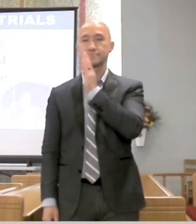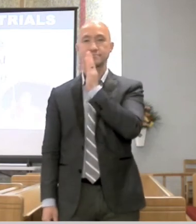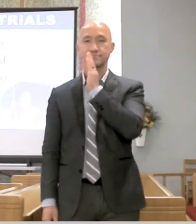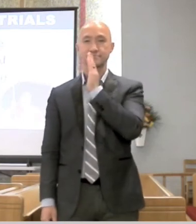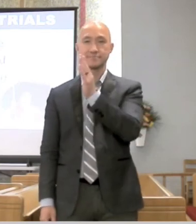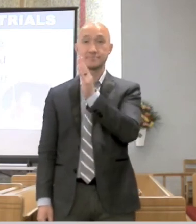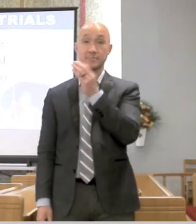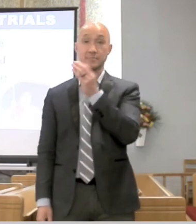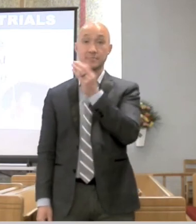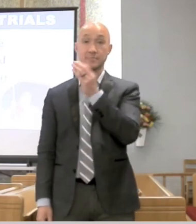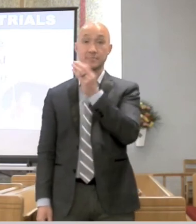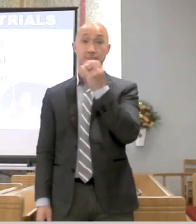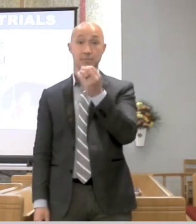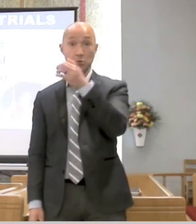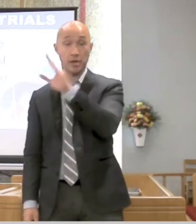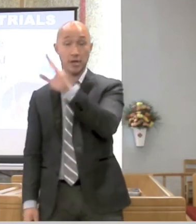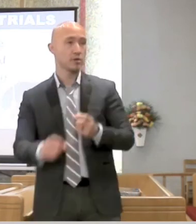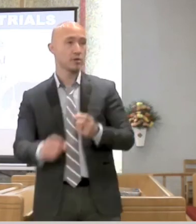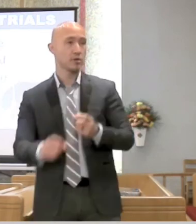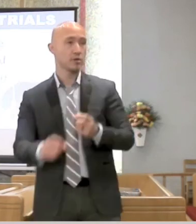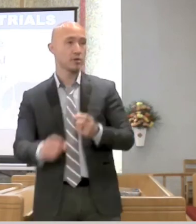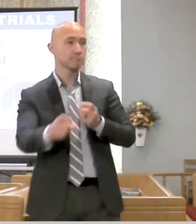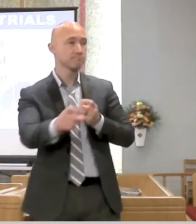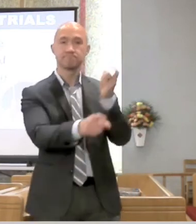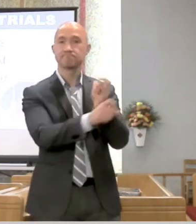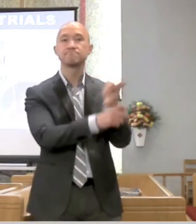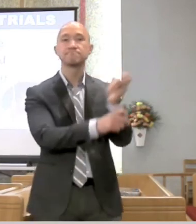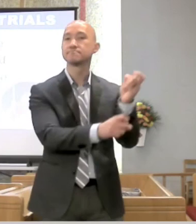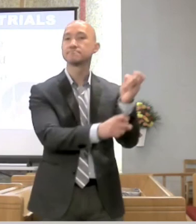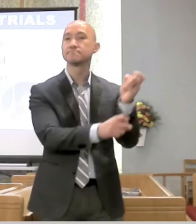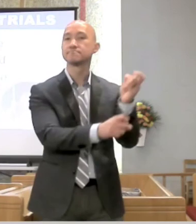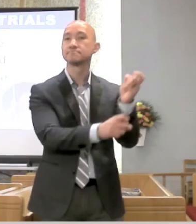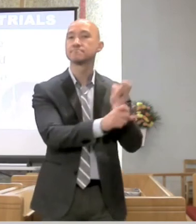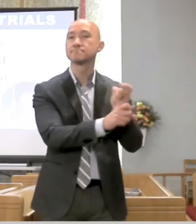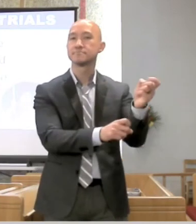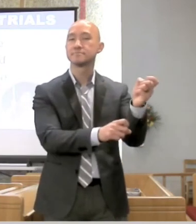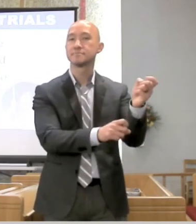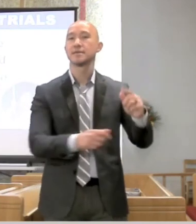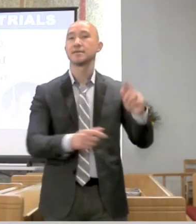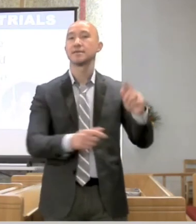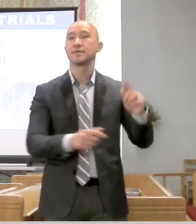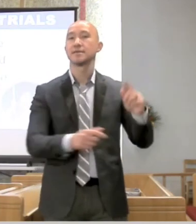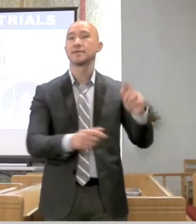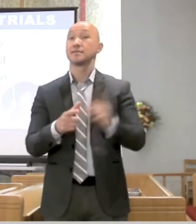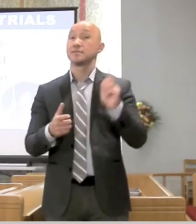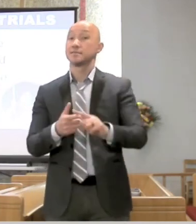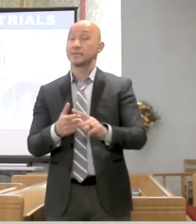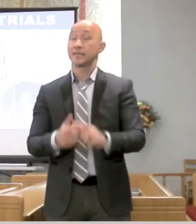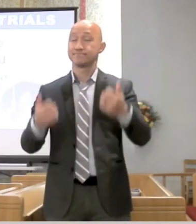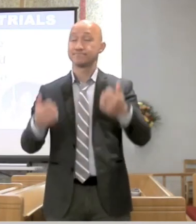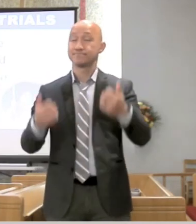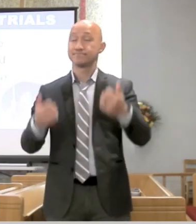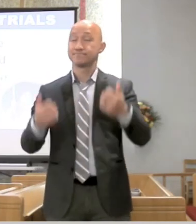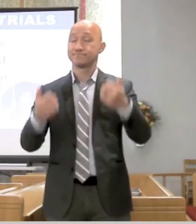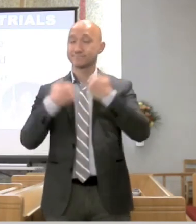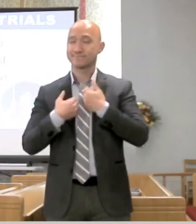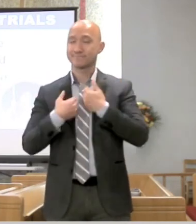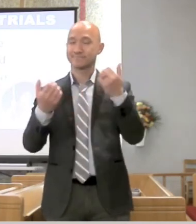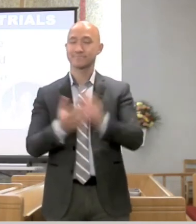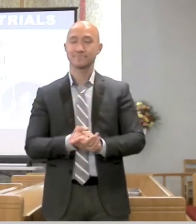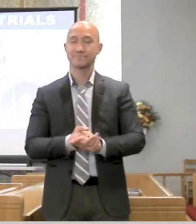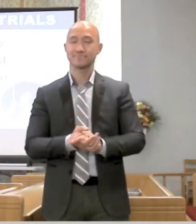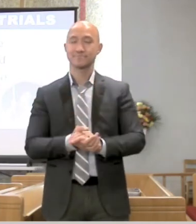23, verse 11, where they put a cape on him, they put a mock crown, they pay homage, they bow down,